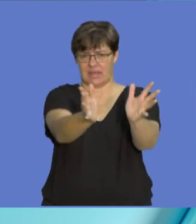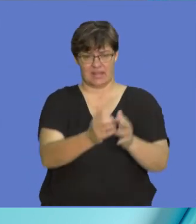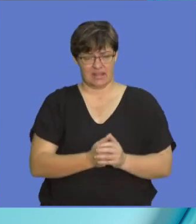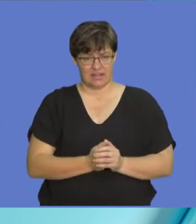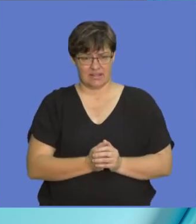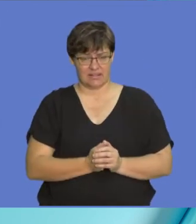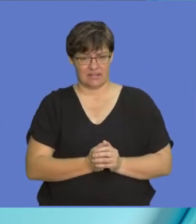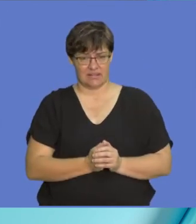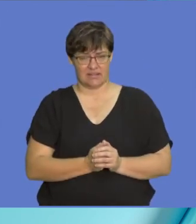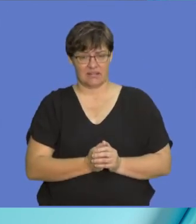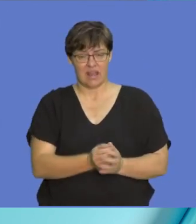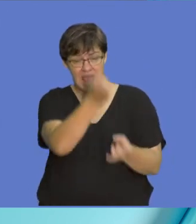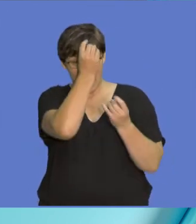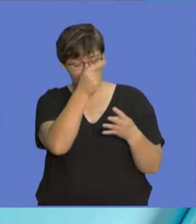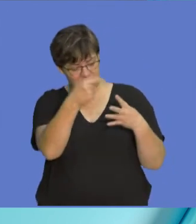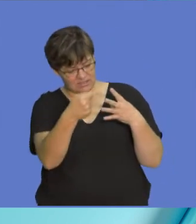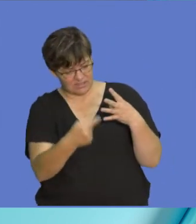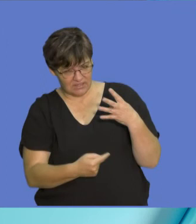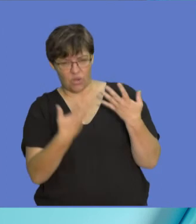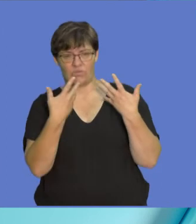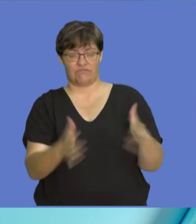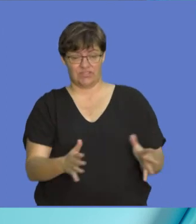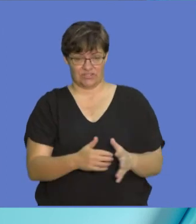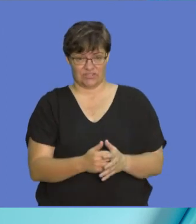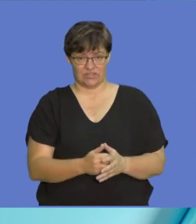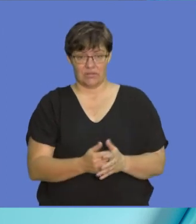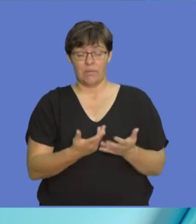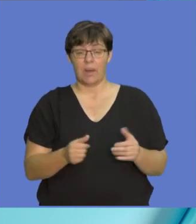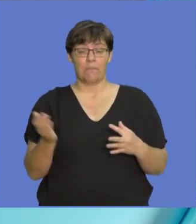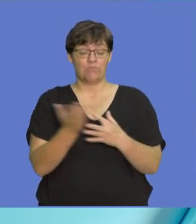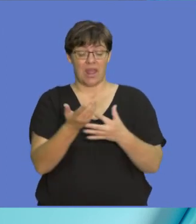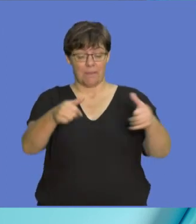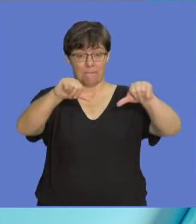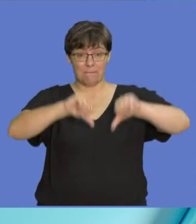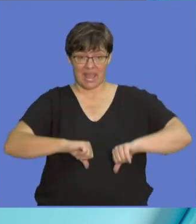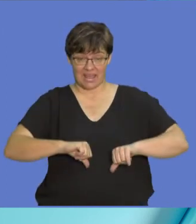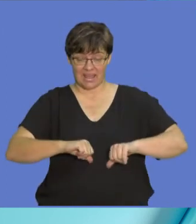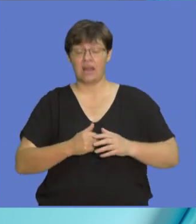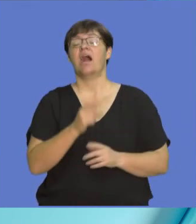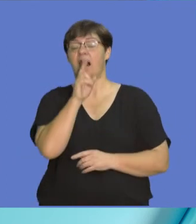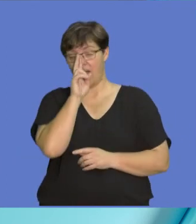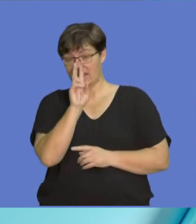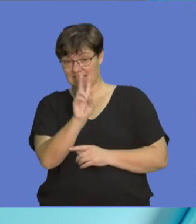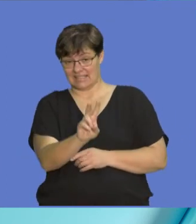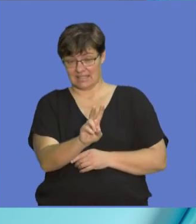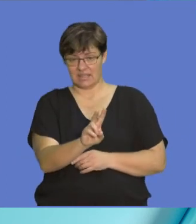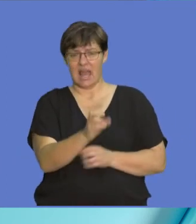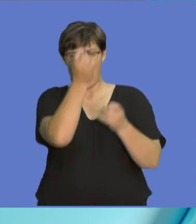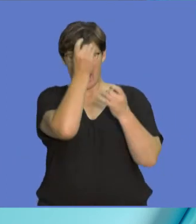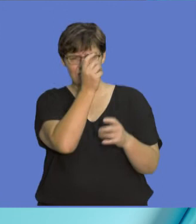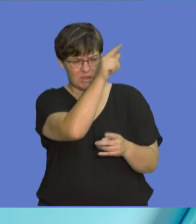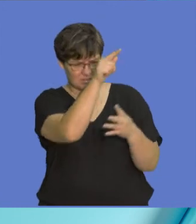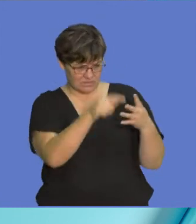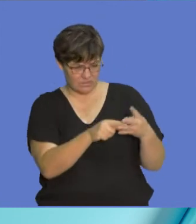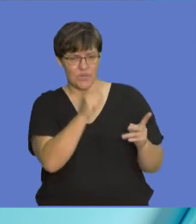been through the information, and you will see now when you come back to us in the next slot how we're going to use that information